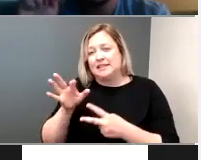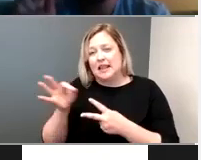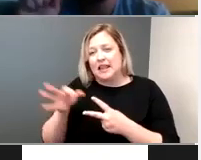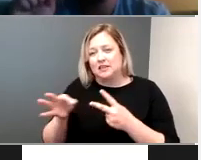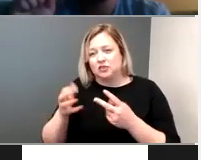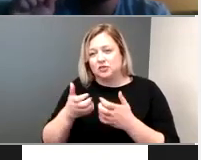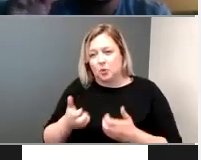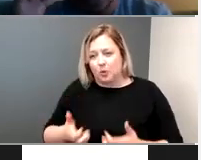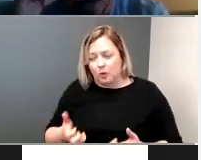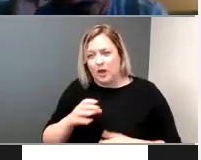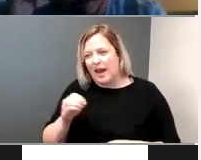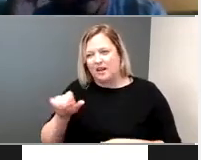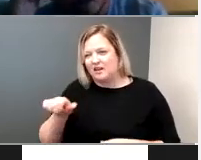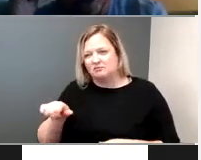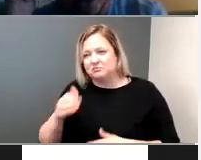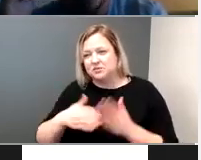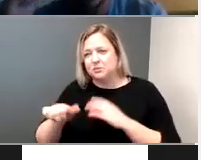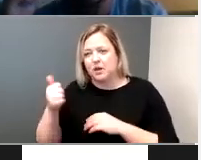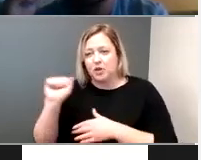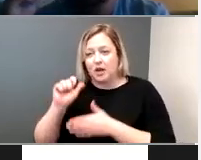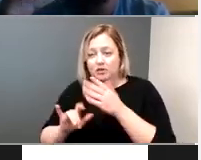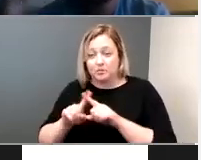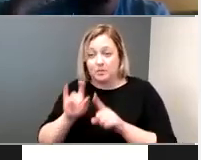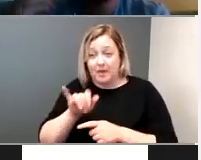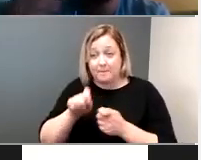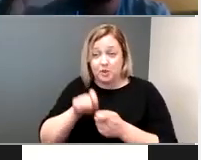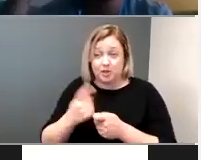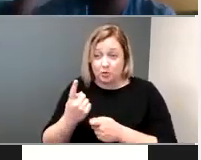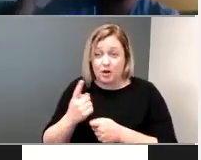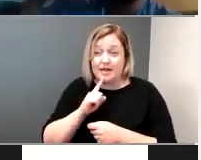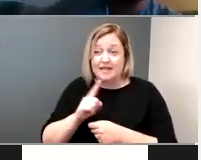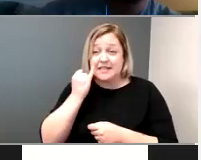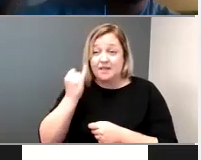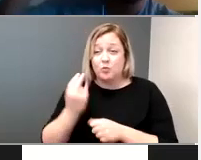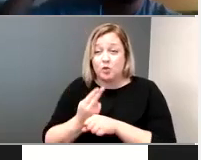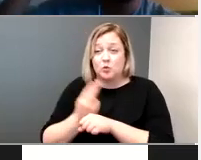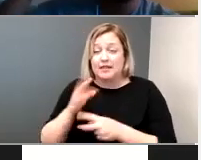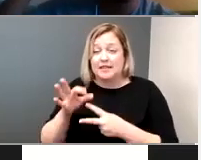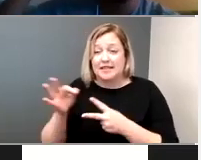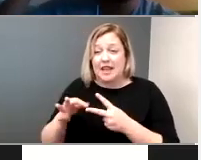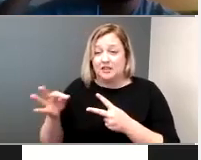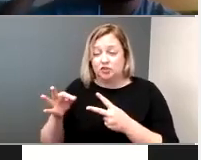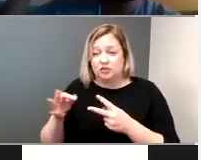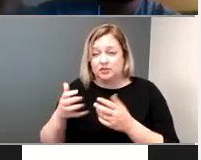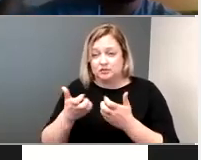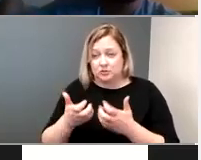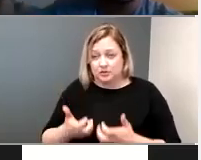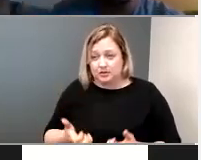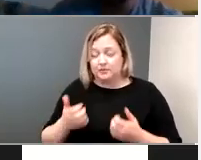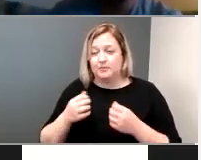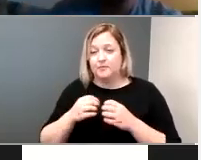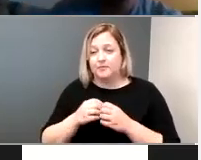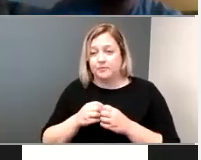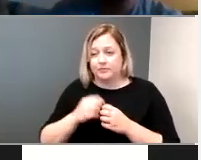algorithms, but this particular formulation is if we had used selection sort using a priority queue of numbers that gives